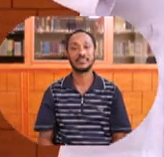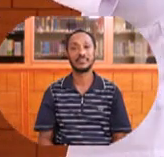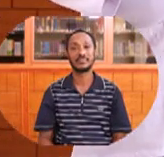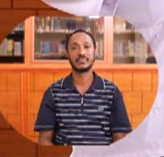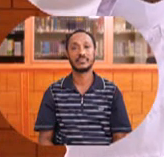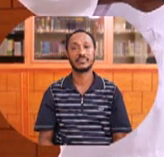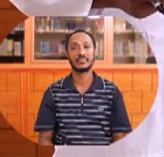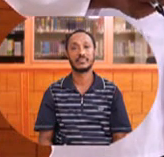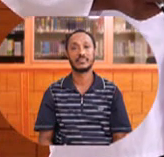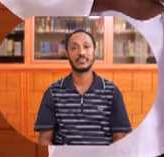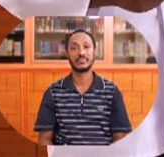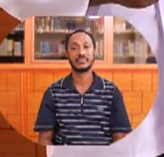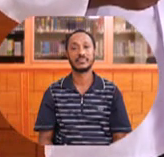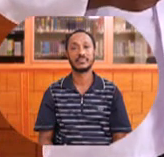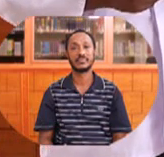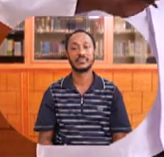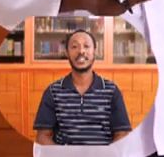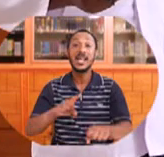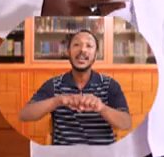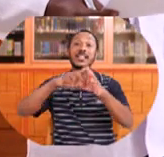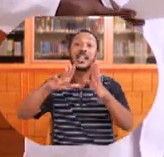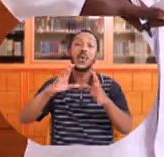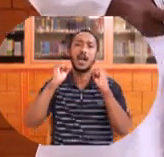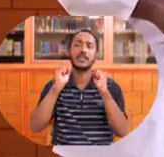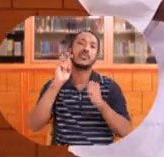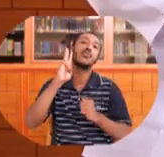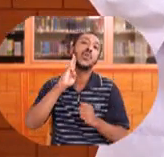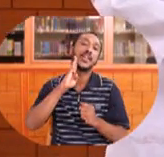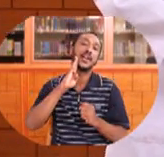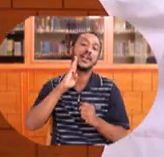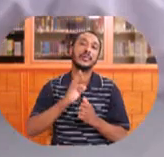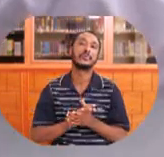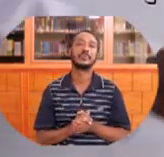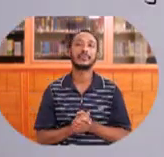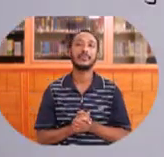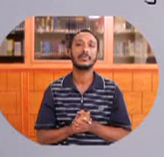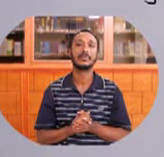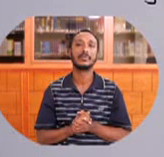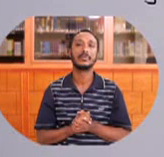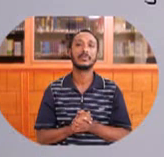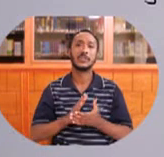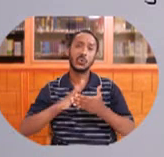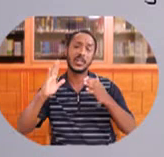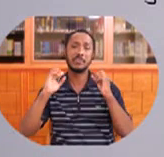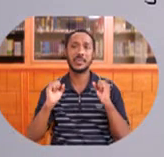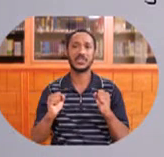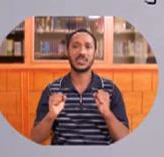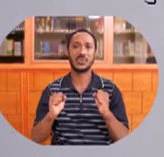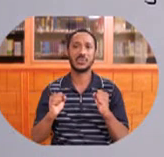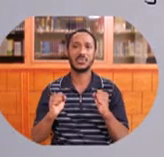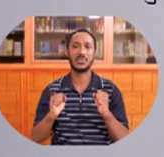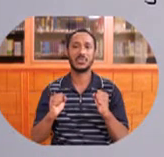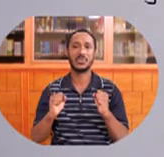So, the temporary hardness of water, before we are going to see their treatment methods,